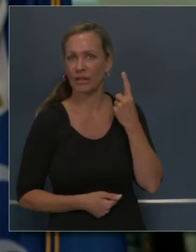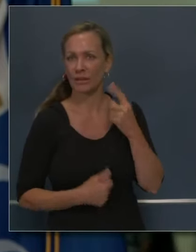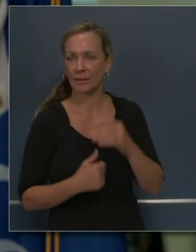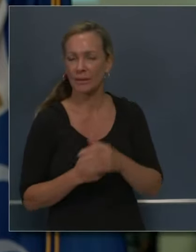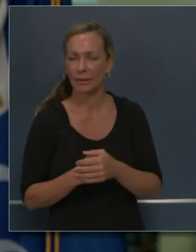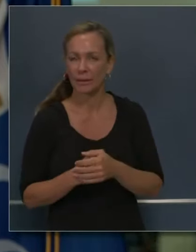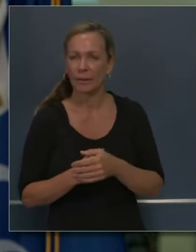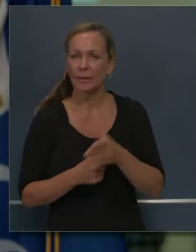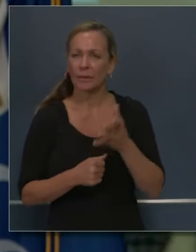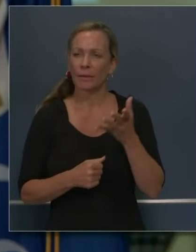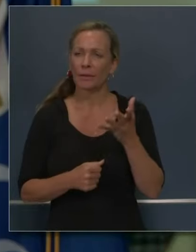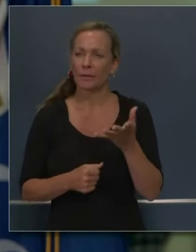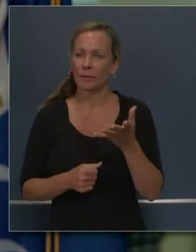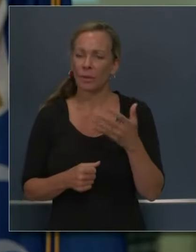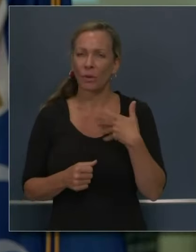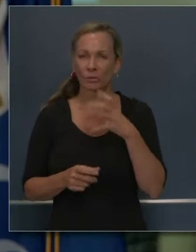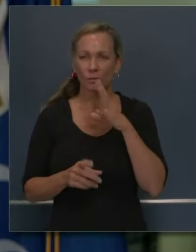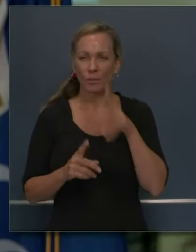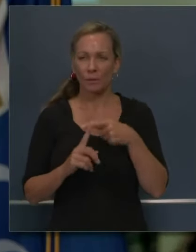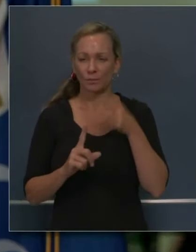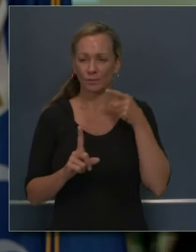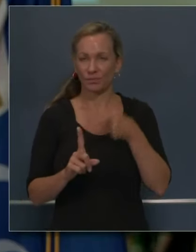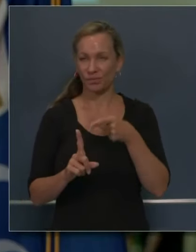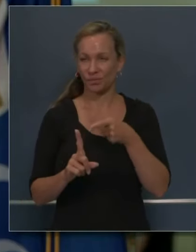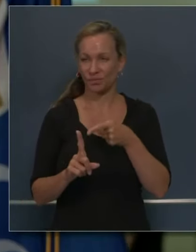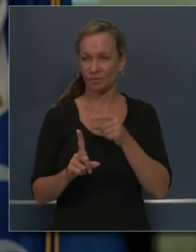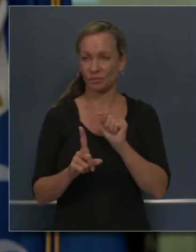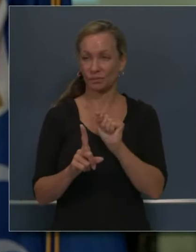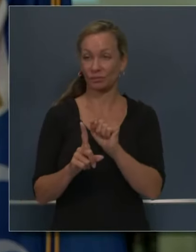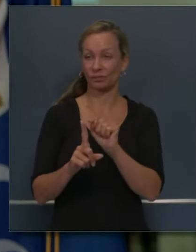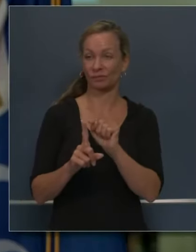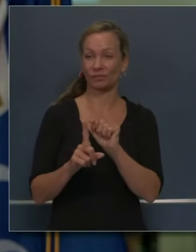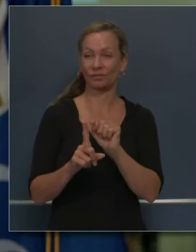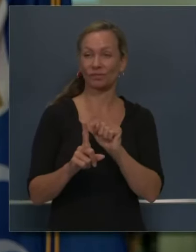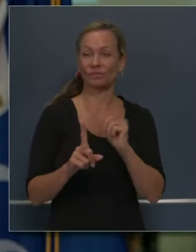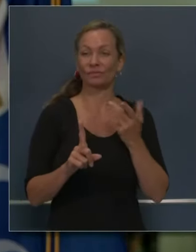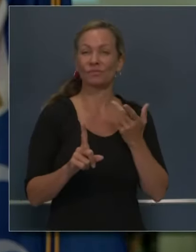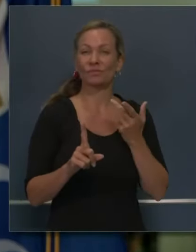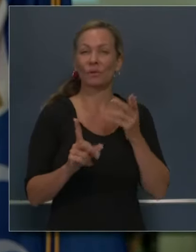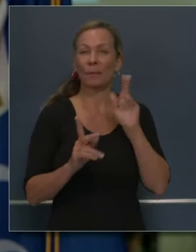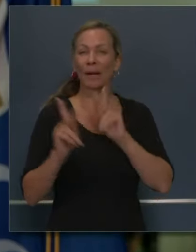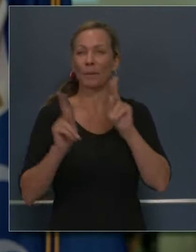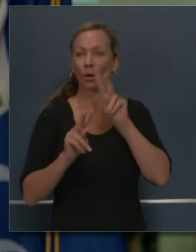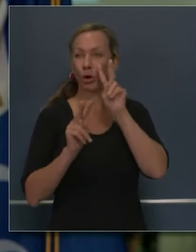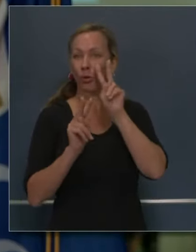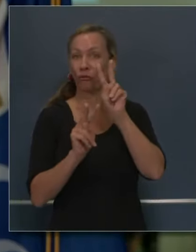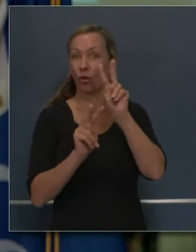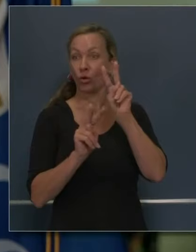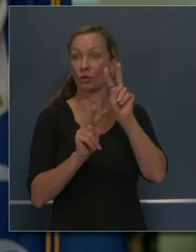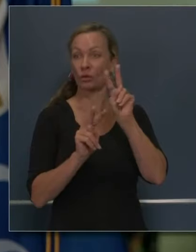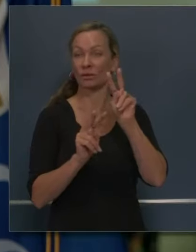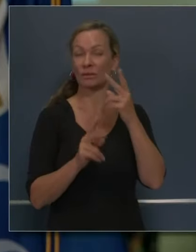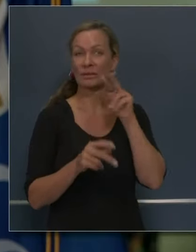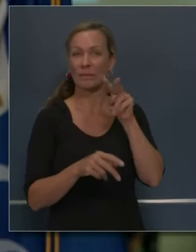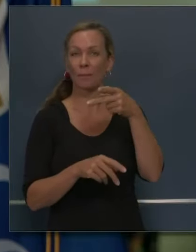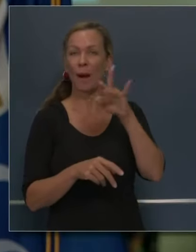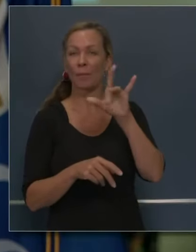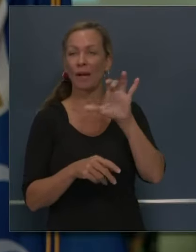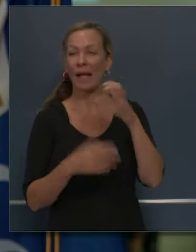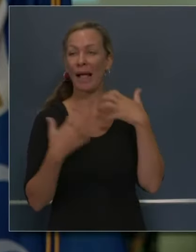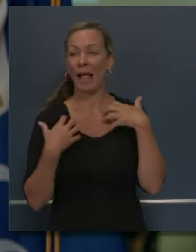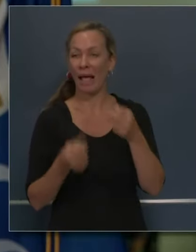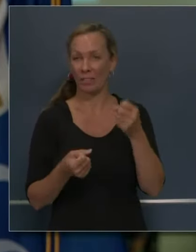reopening. That's something a lot of people are looking for, and you said that there would be public health officers reviewing some suggestions over the